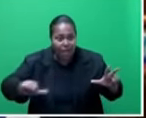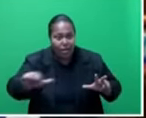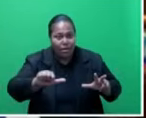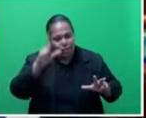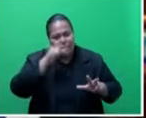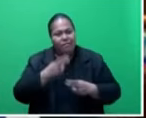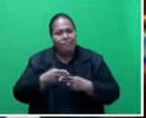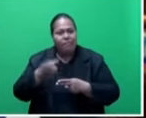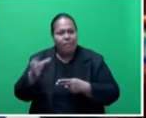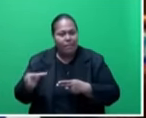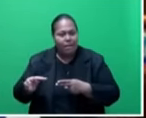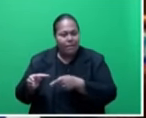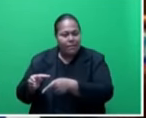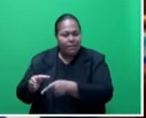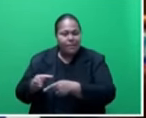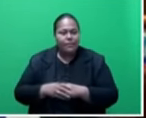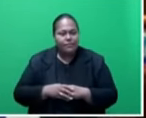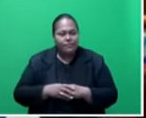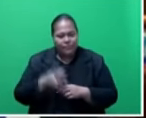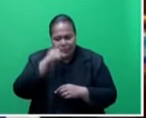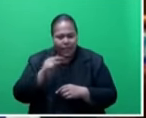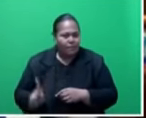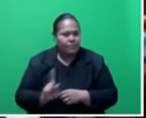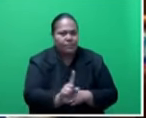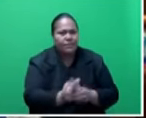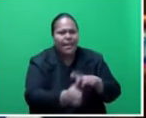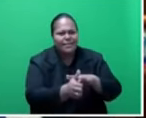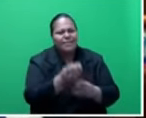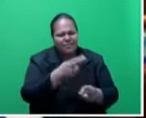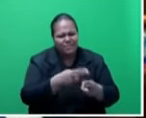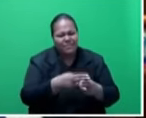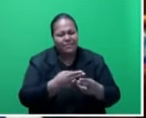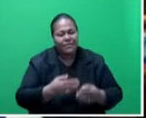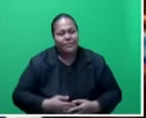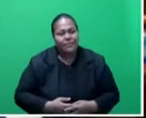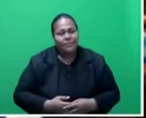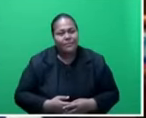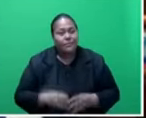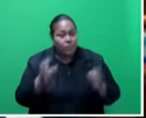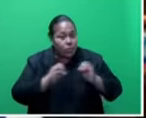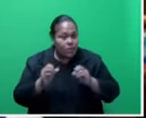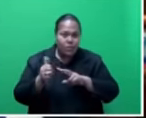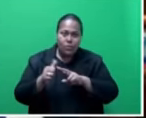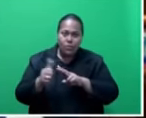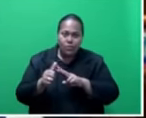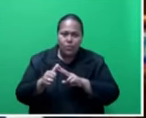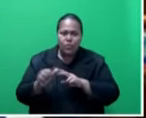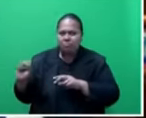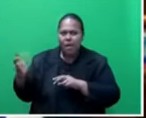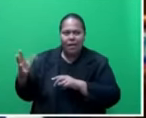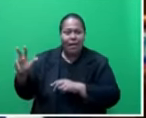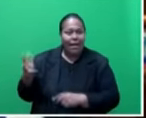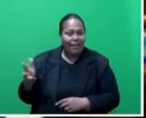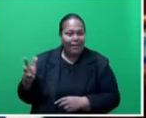farmers to rehabilitate their farms. Mr. Speaker said we had organized an outsourced work to contractors so